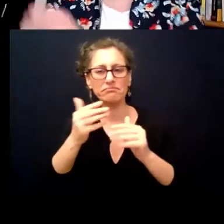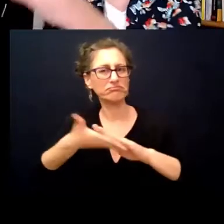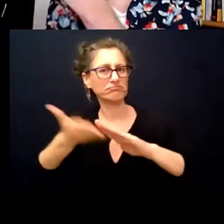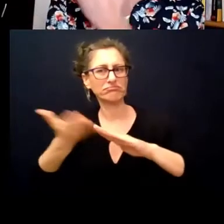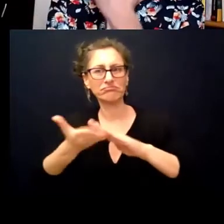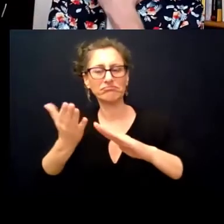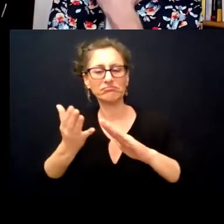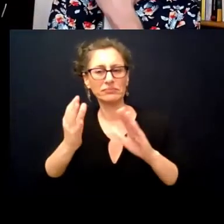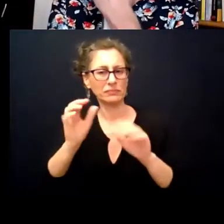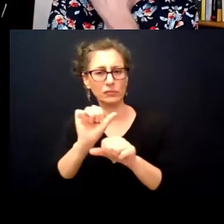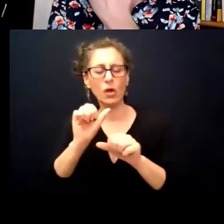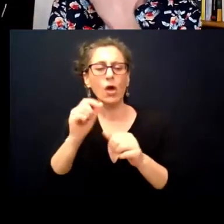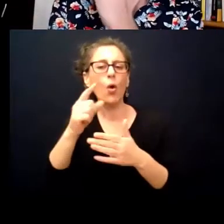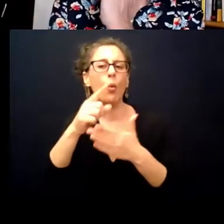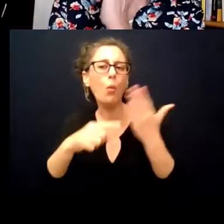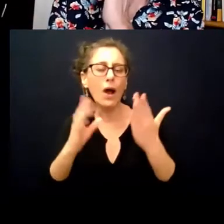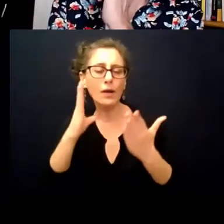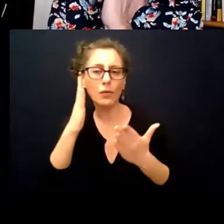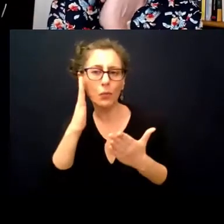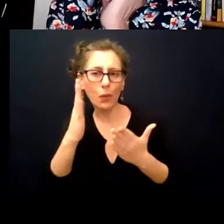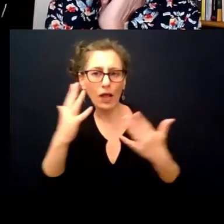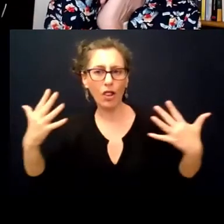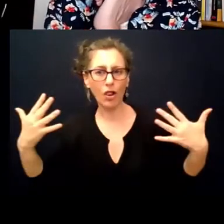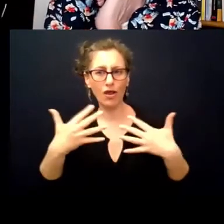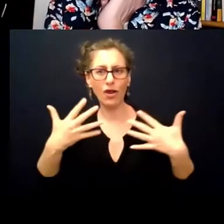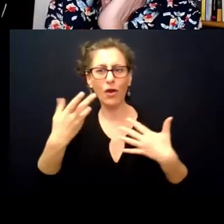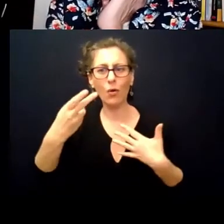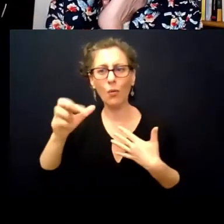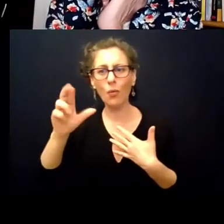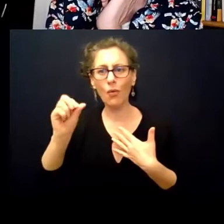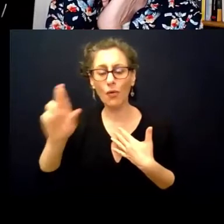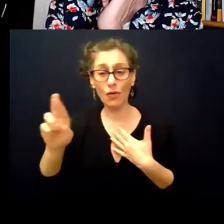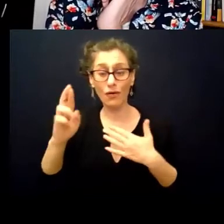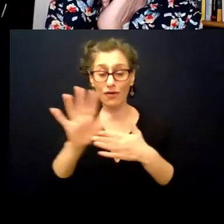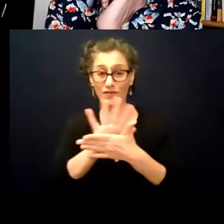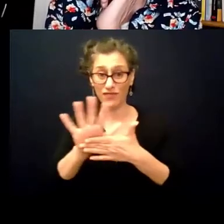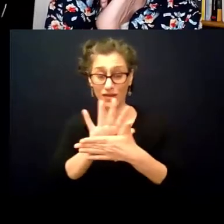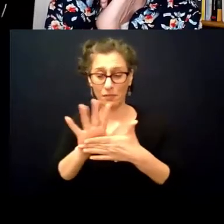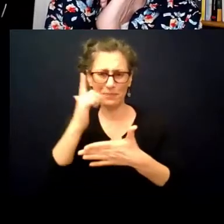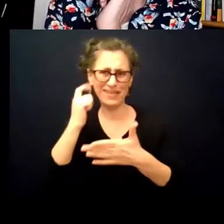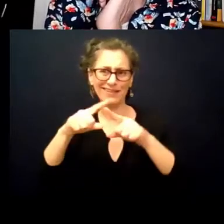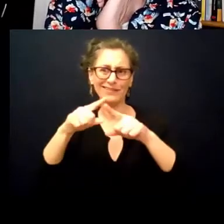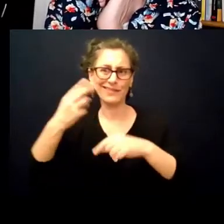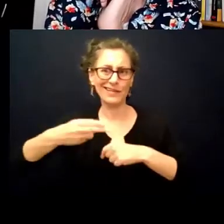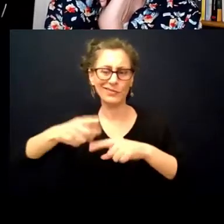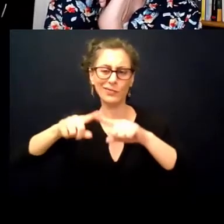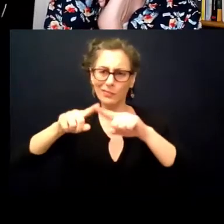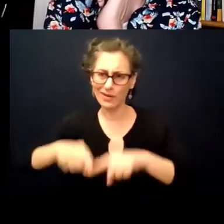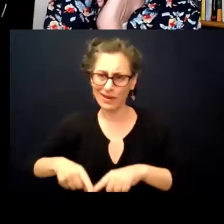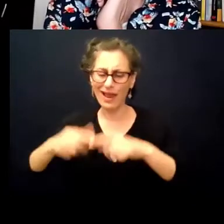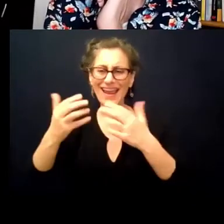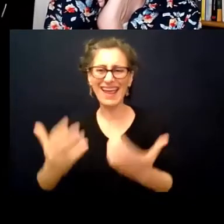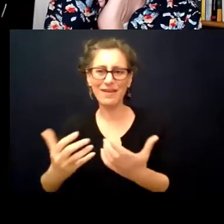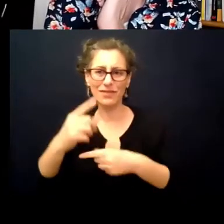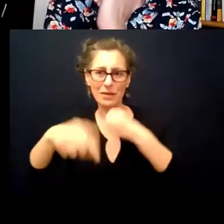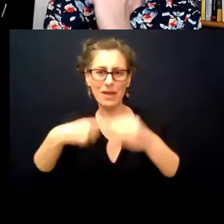does something like a horror film, which the history of that has relied so heavily on